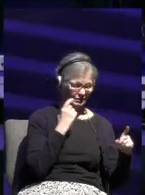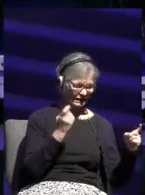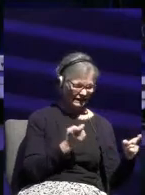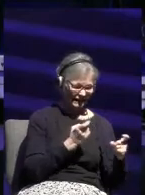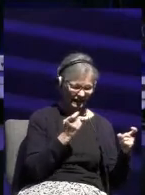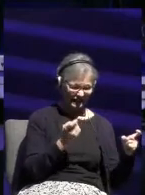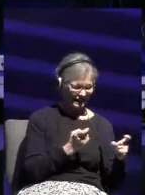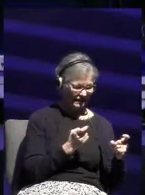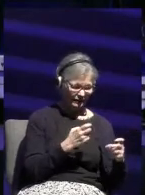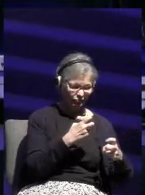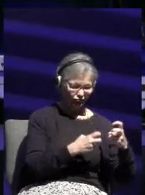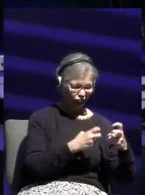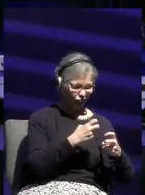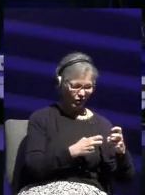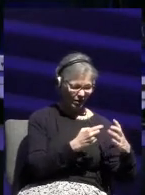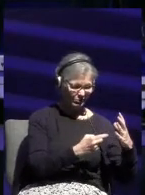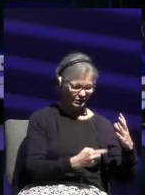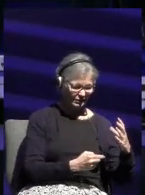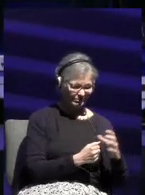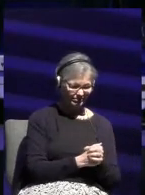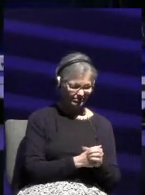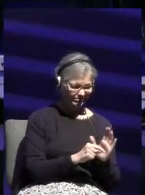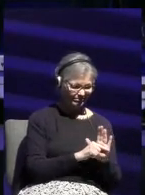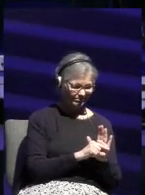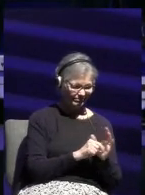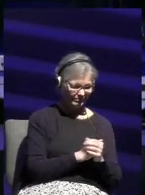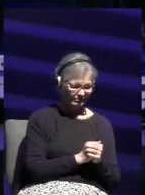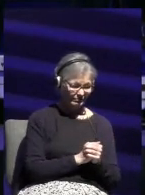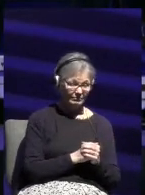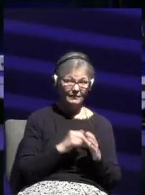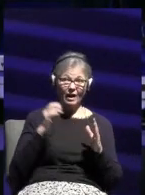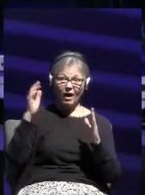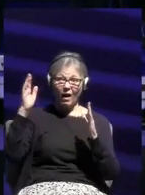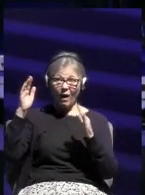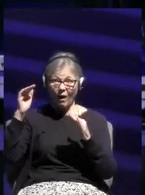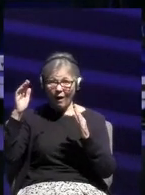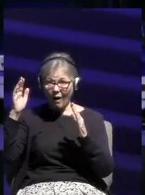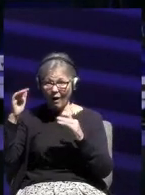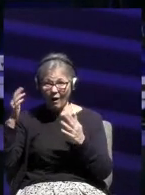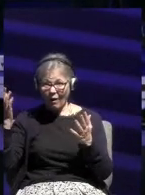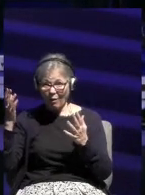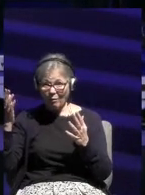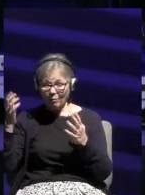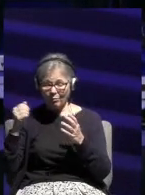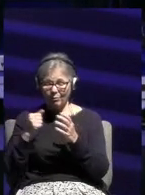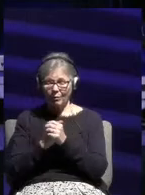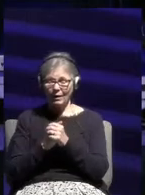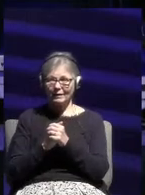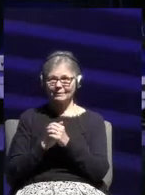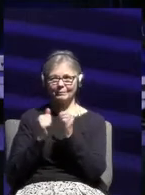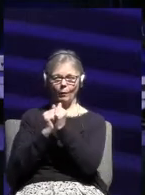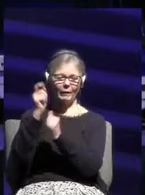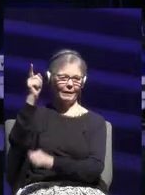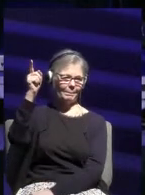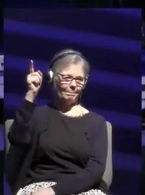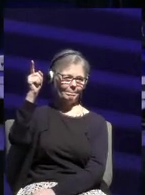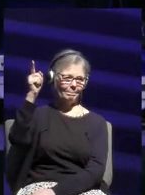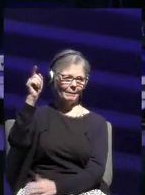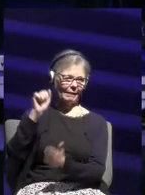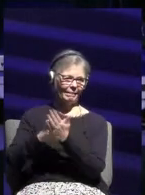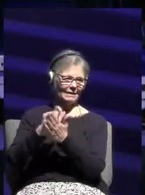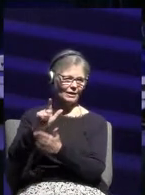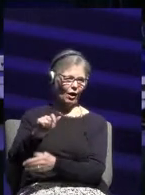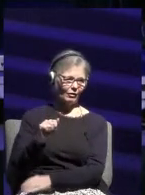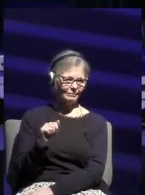planet. And the only hope that we have is in and of God.